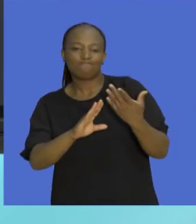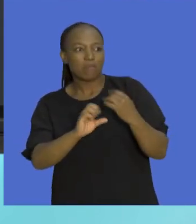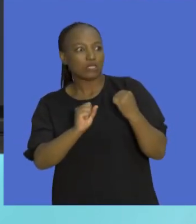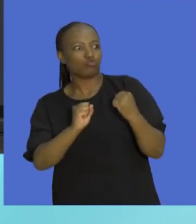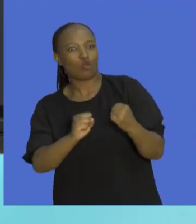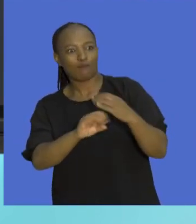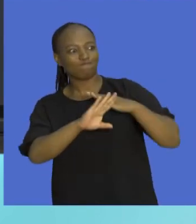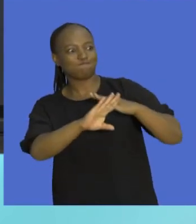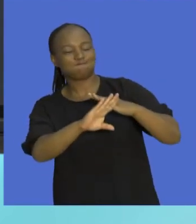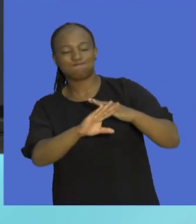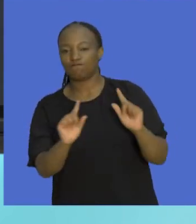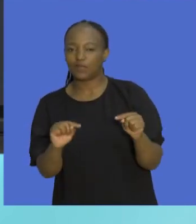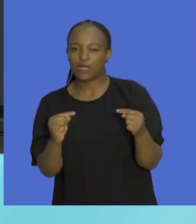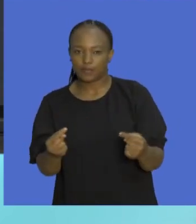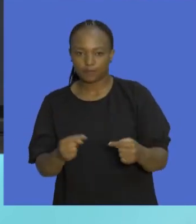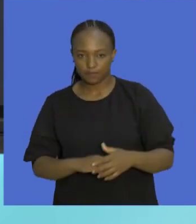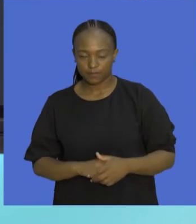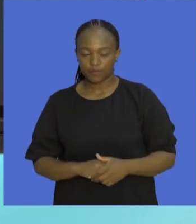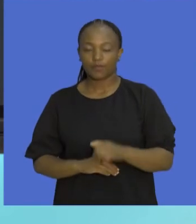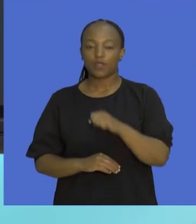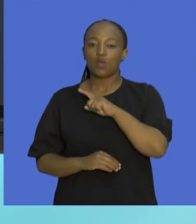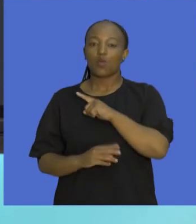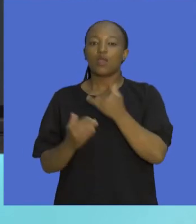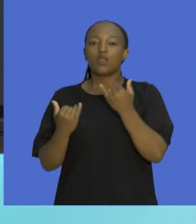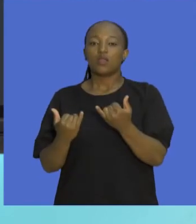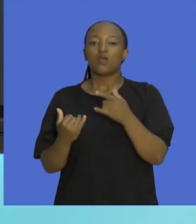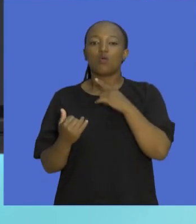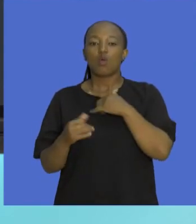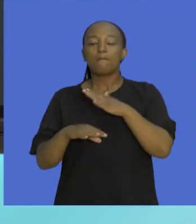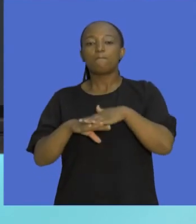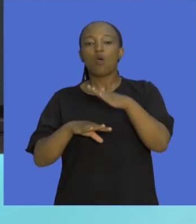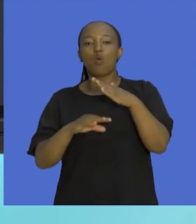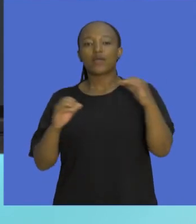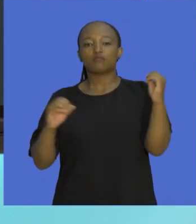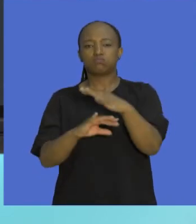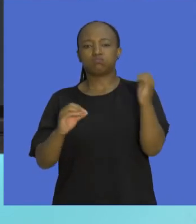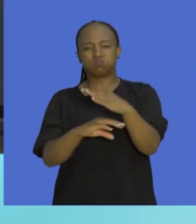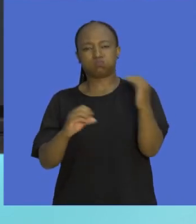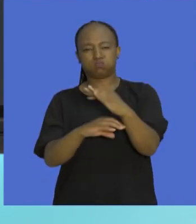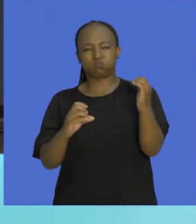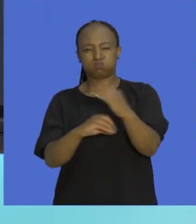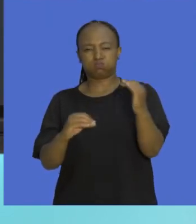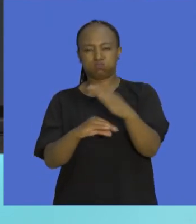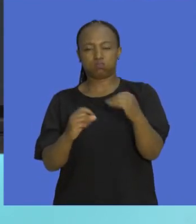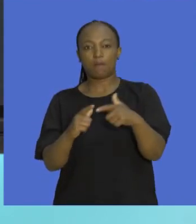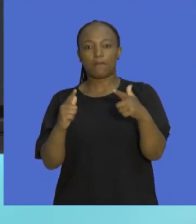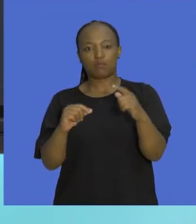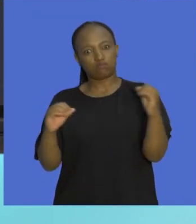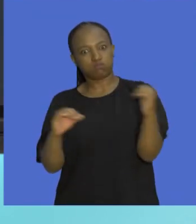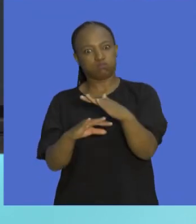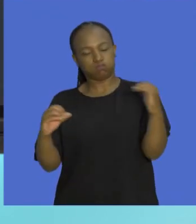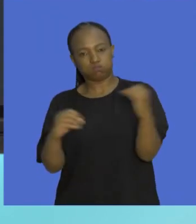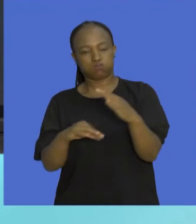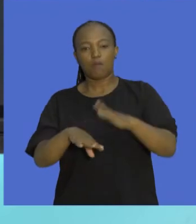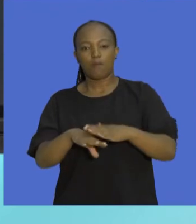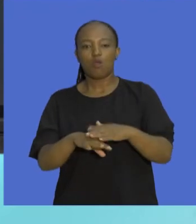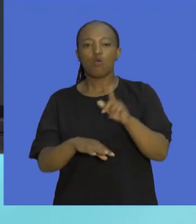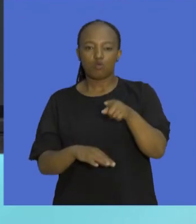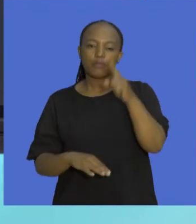resistance of the circuit. So as a result of it decreasing resistance in a parallel circuit, there is greater current. That's the main point that we have